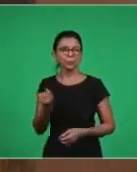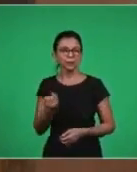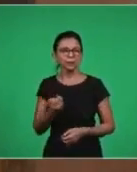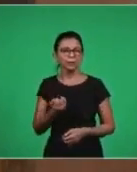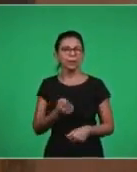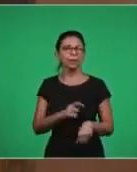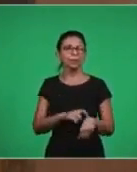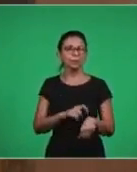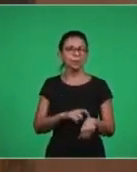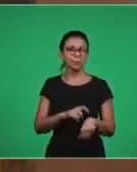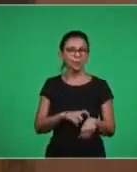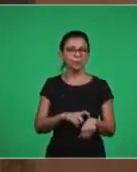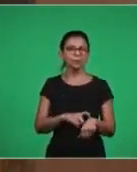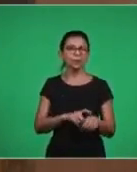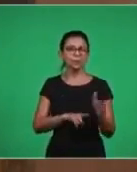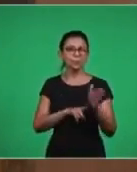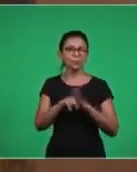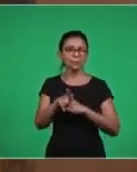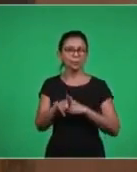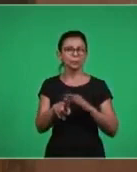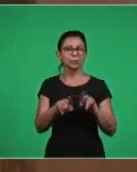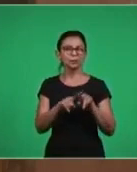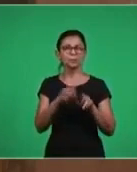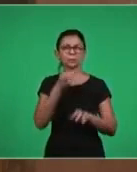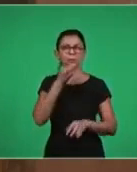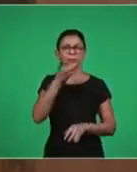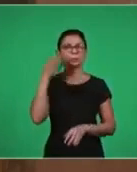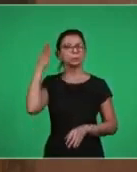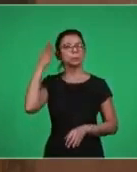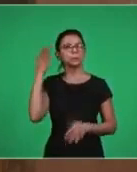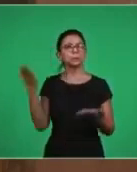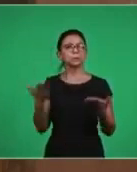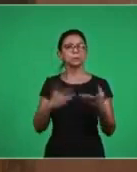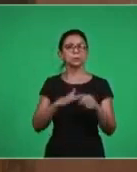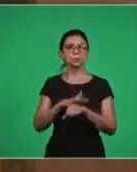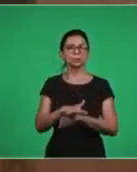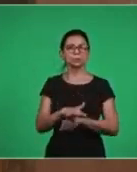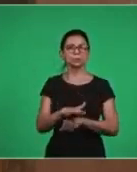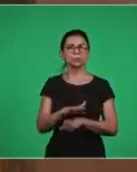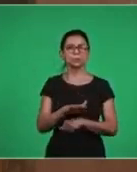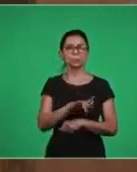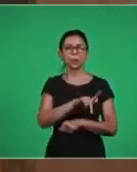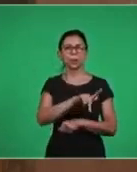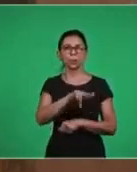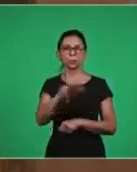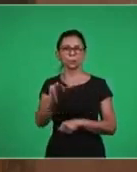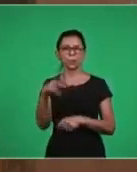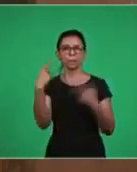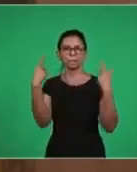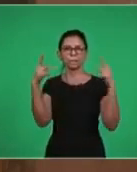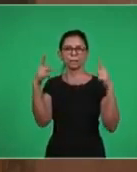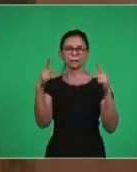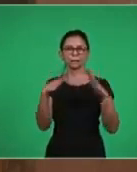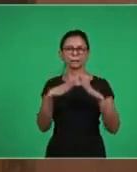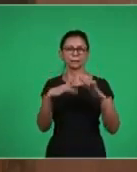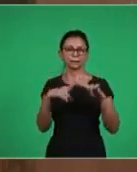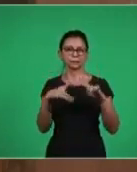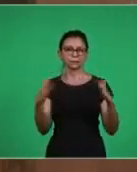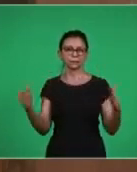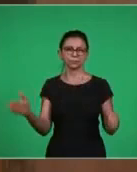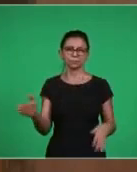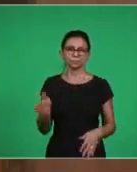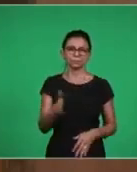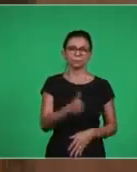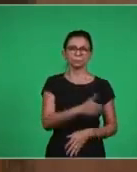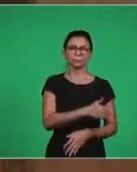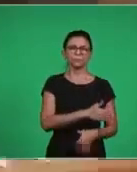that we won't take too much of your time and suggest the message for tonight for the brethren to preach on the church. Firstly,